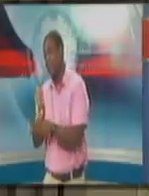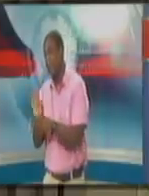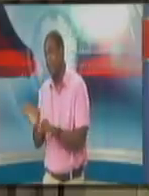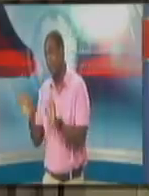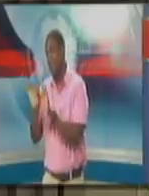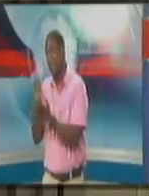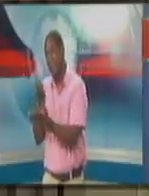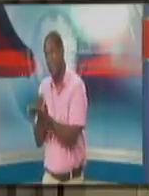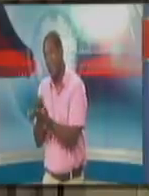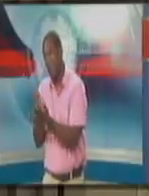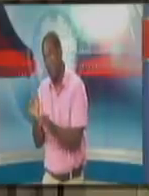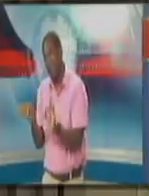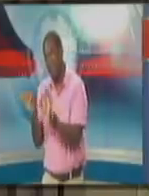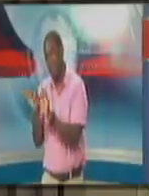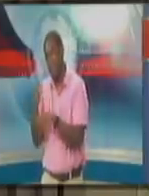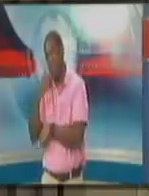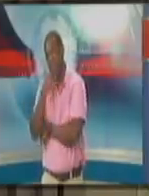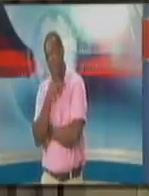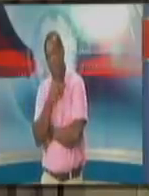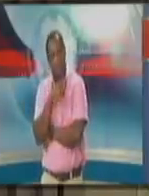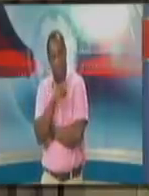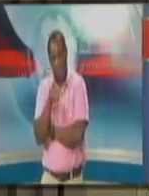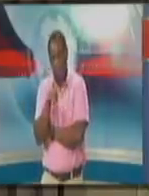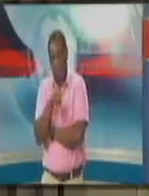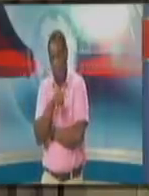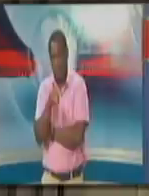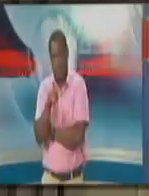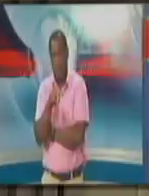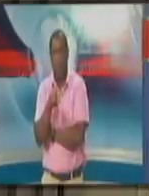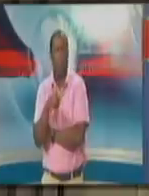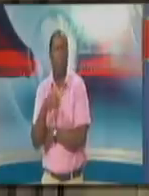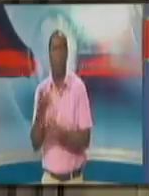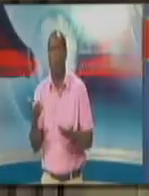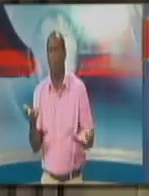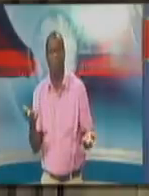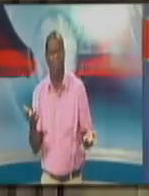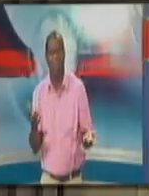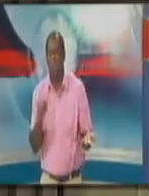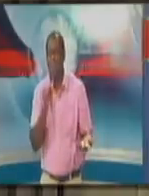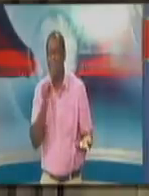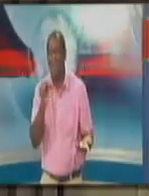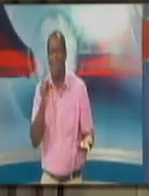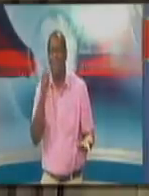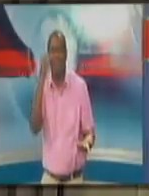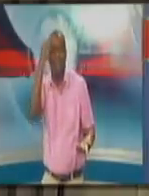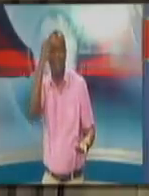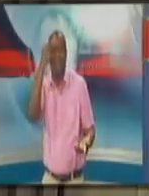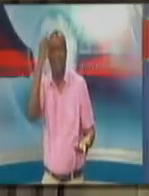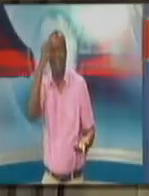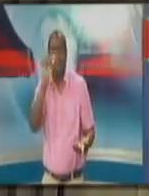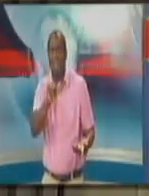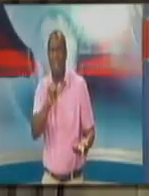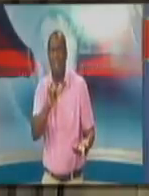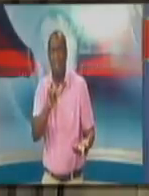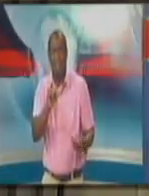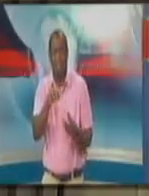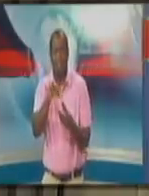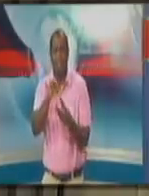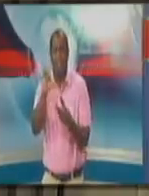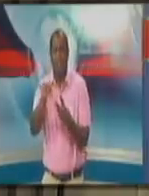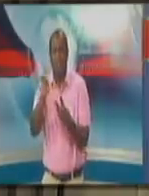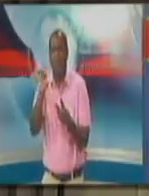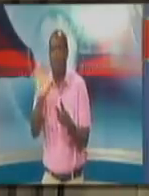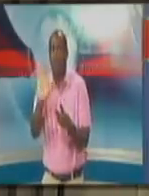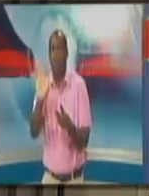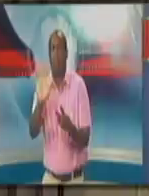The Prime Minister gave this country a very simple strategic objective from day one. Let us go out there and save lives.